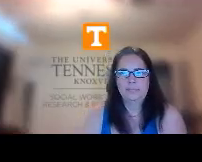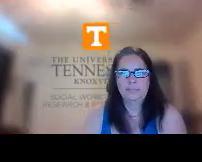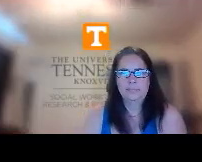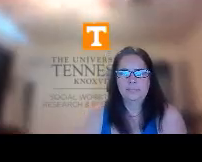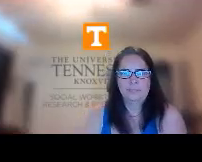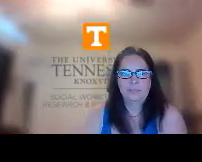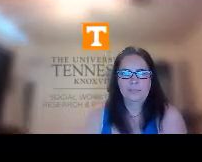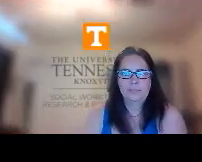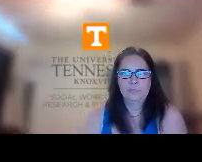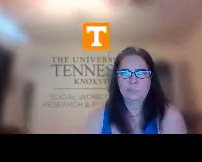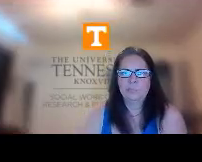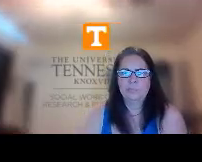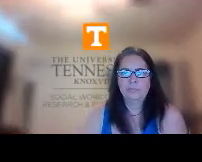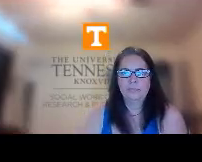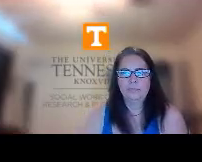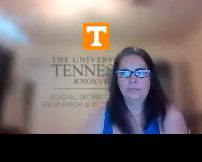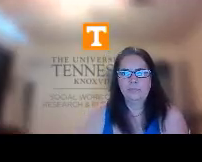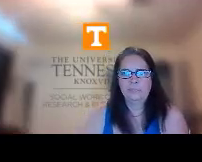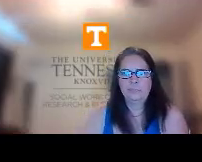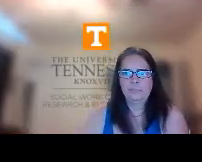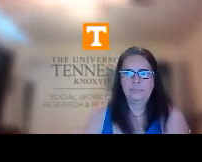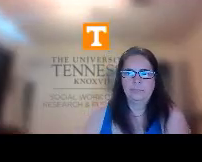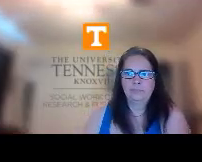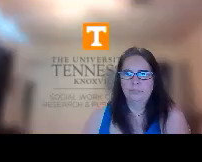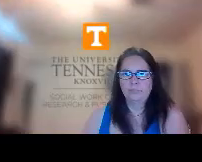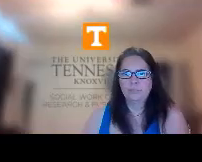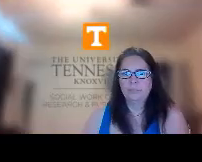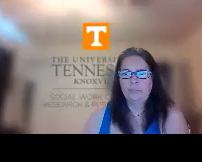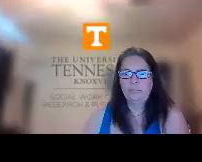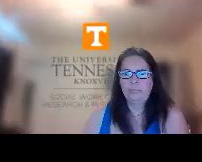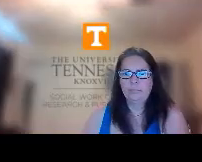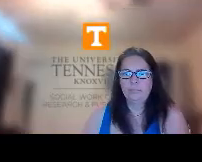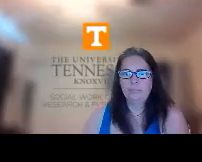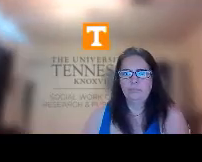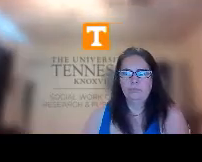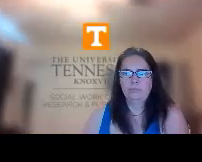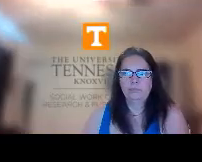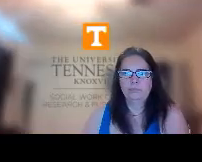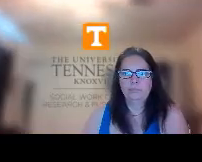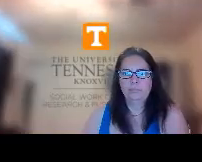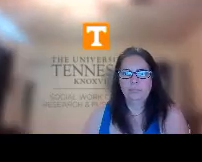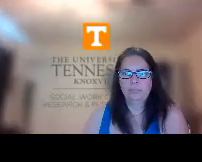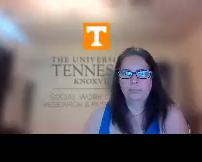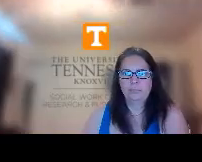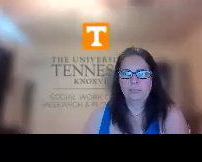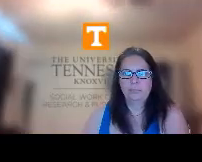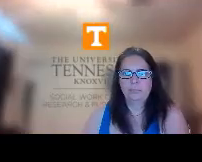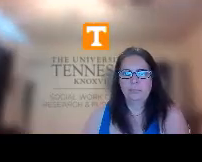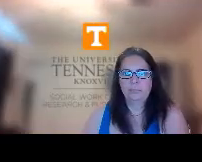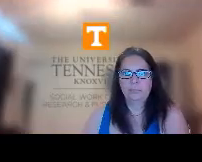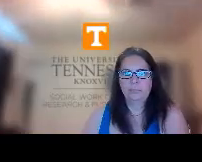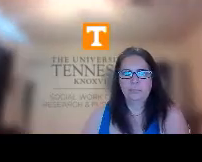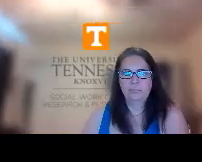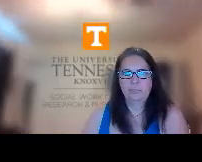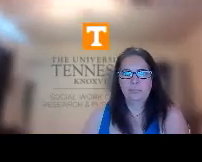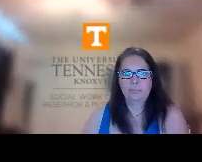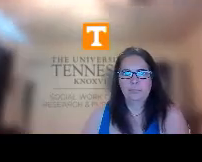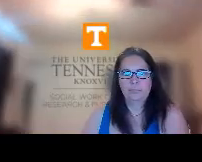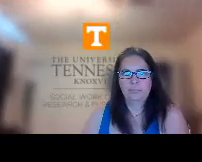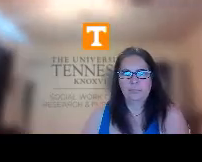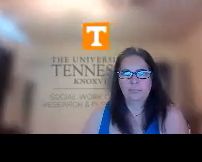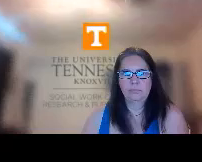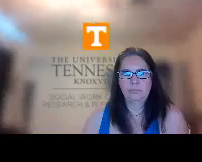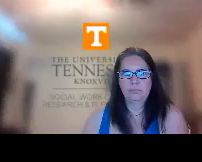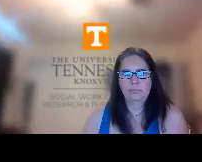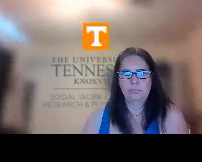All right, so we zoomed this in a little bit. This is just that little zip code section at the top of the screen. And we found